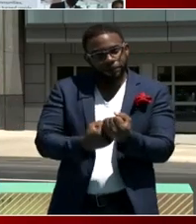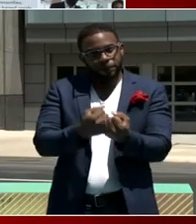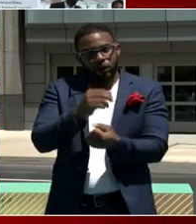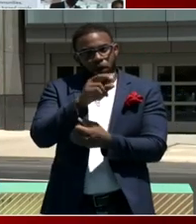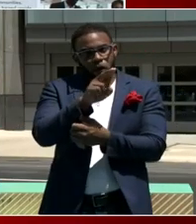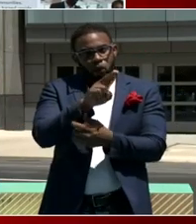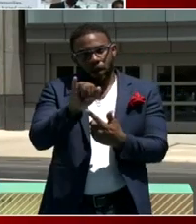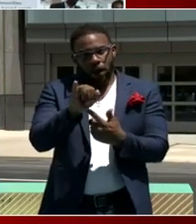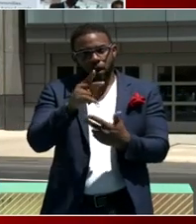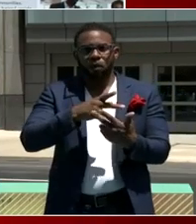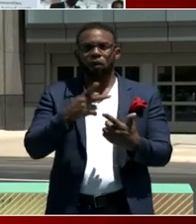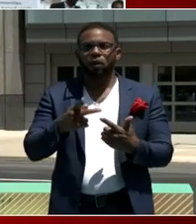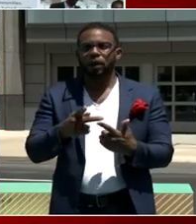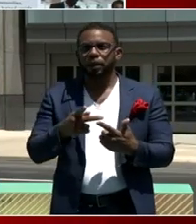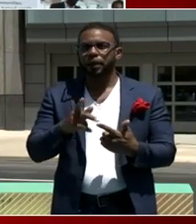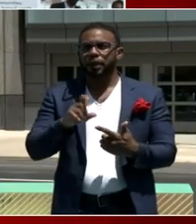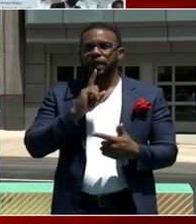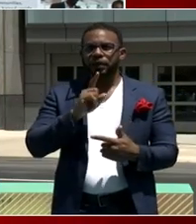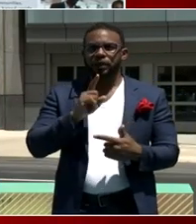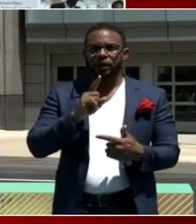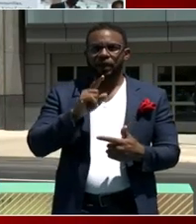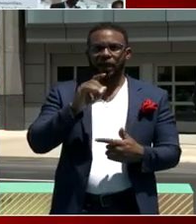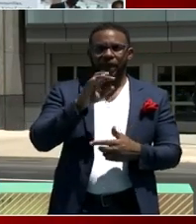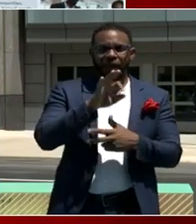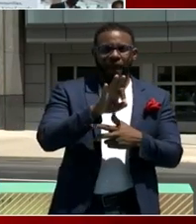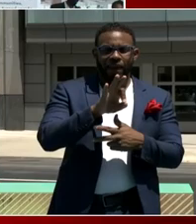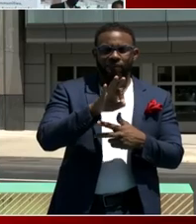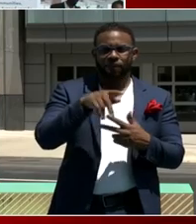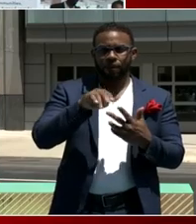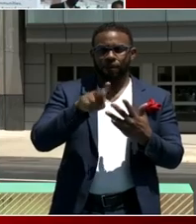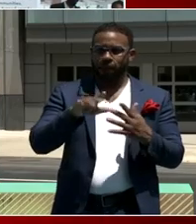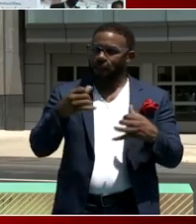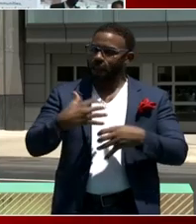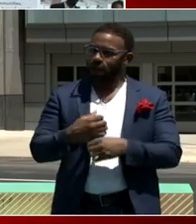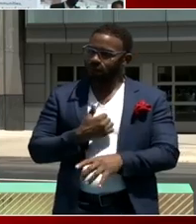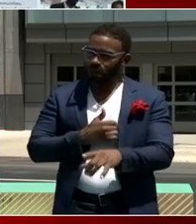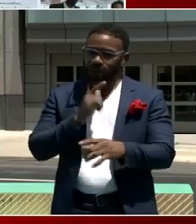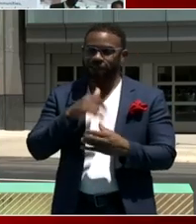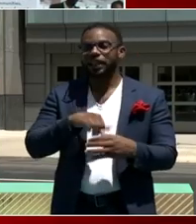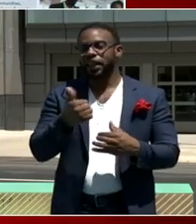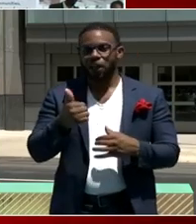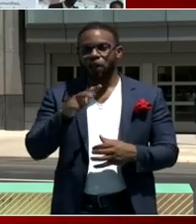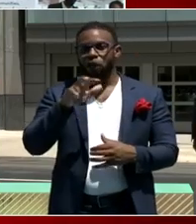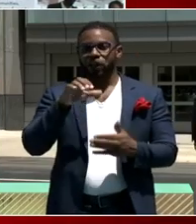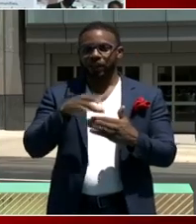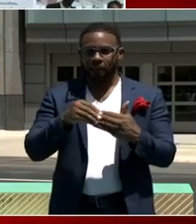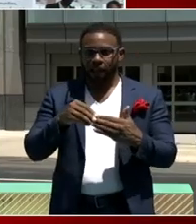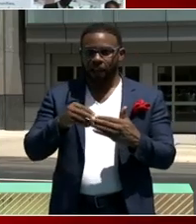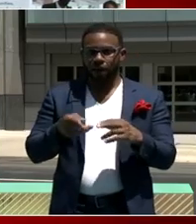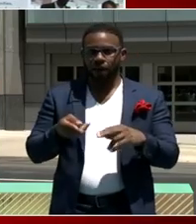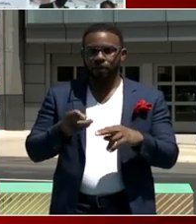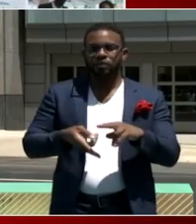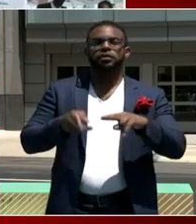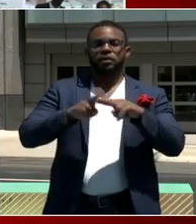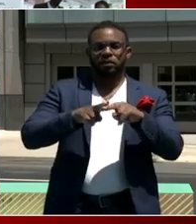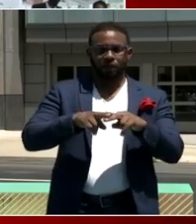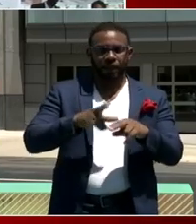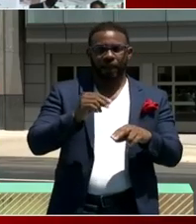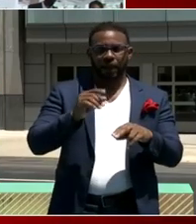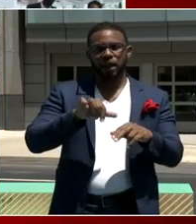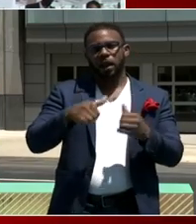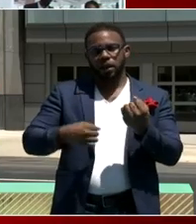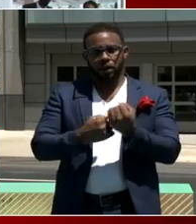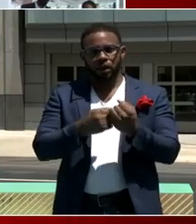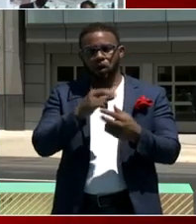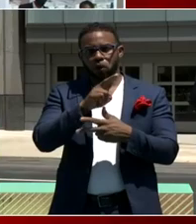UI programs, that is the FPUC, there's a lot of acronyms here, but that's an additional $300 plus up. And the other